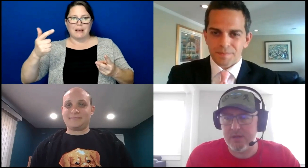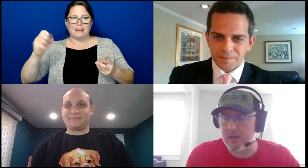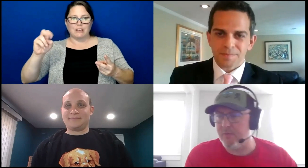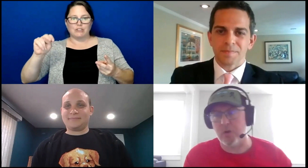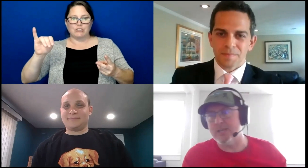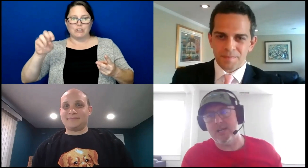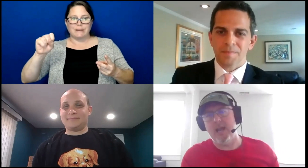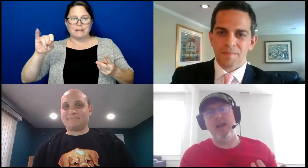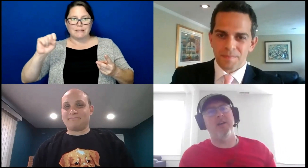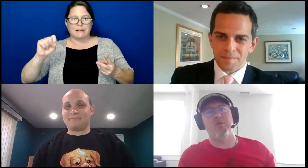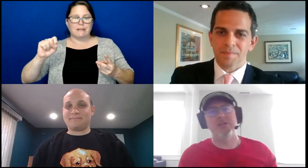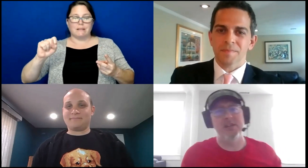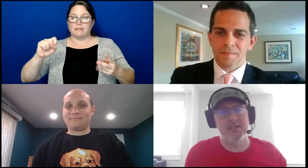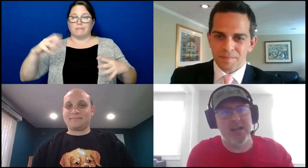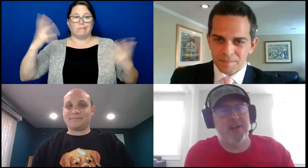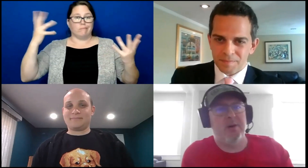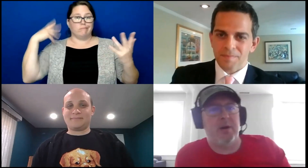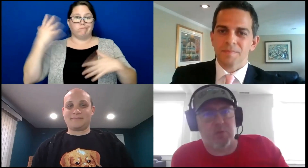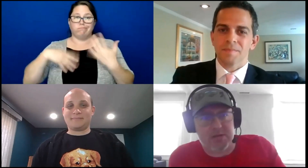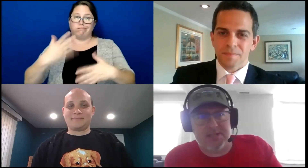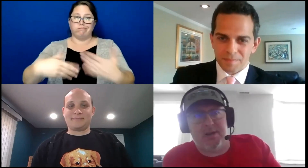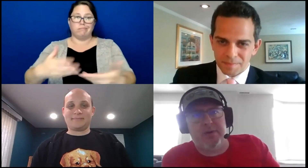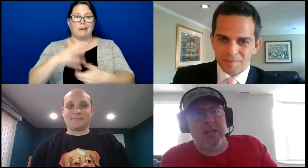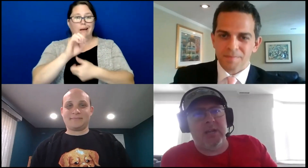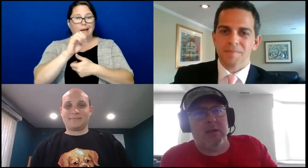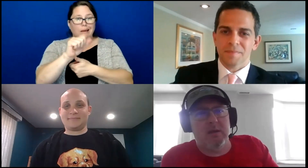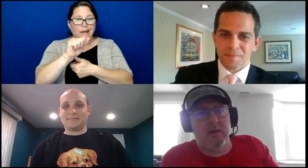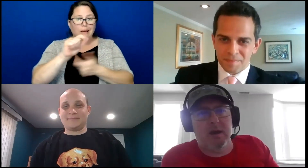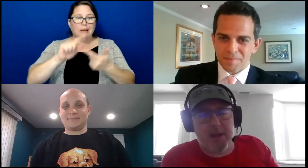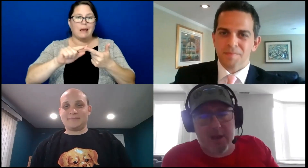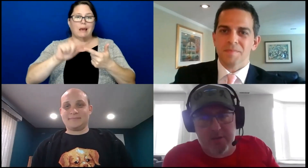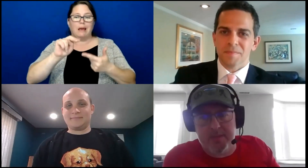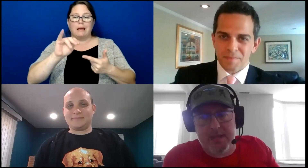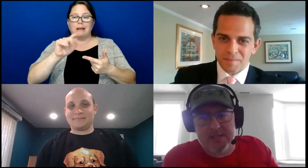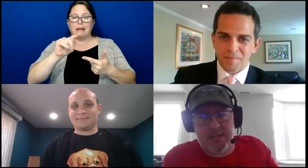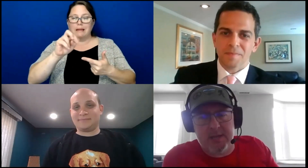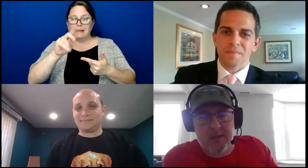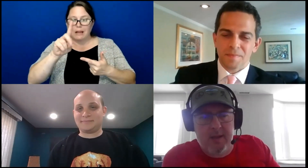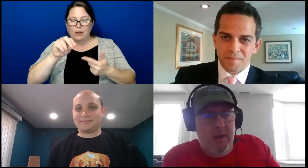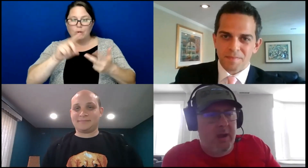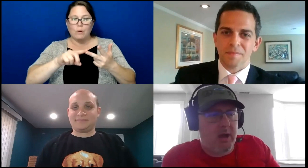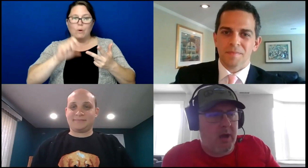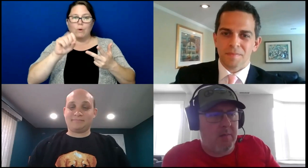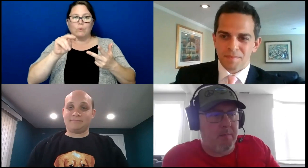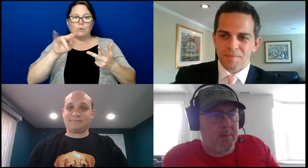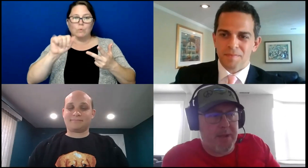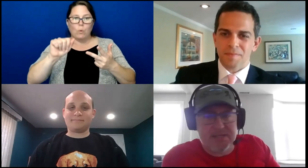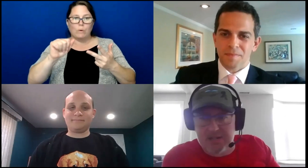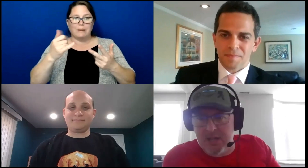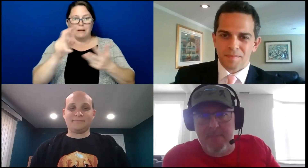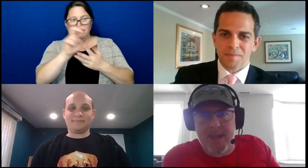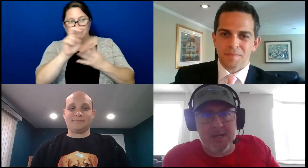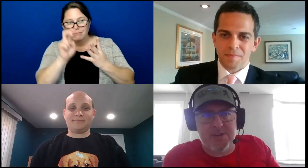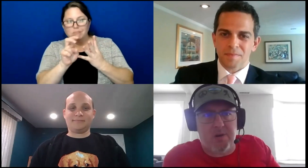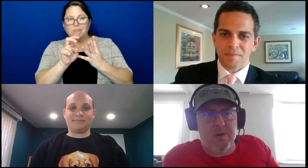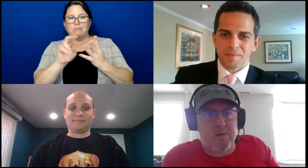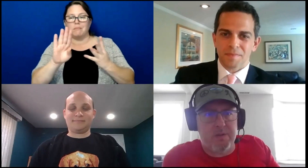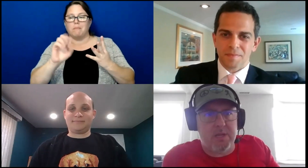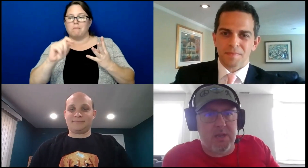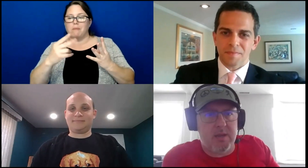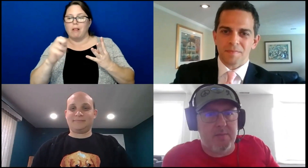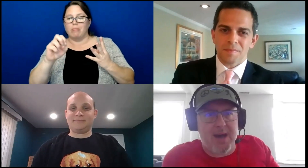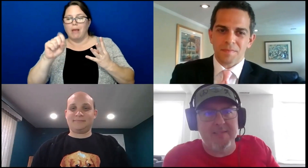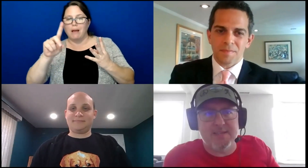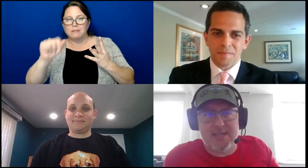So I've worked at EA, I've worked at Nintendo, I've worked at Sony, now with Bethesda. But basically I manage